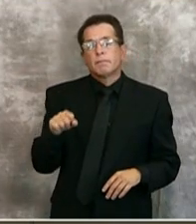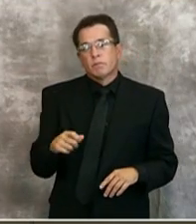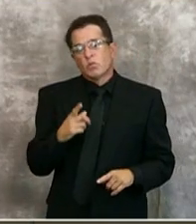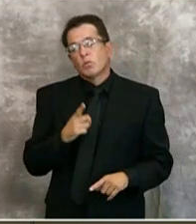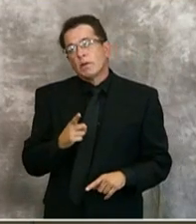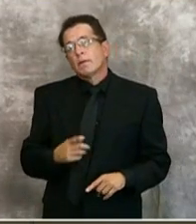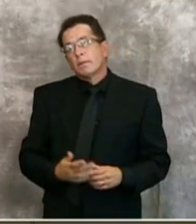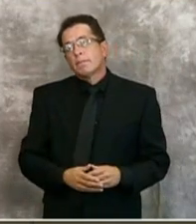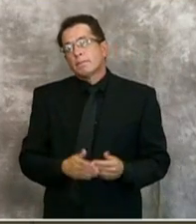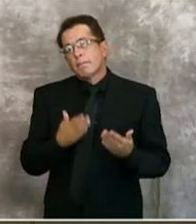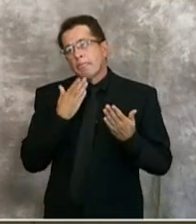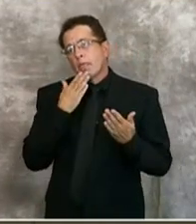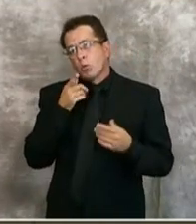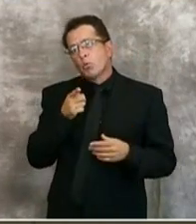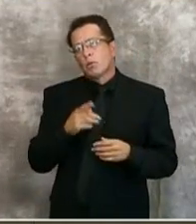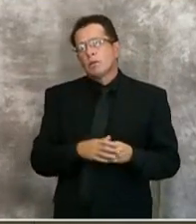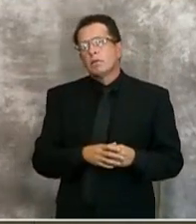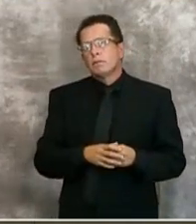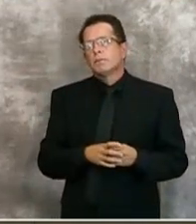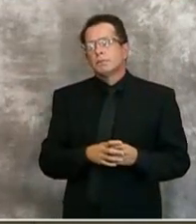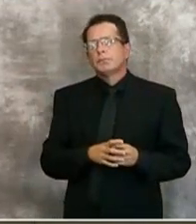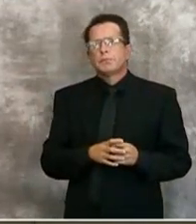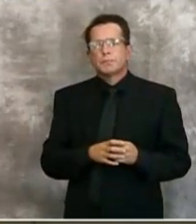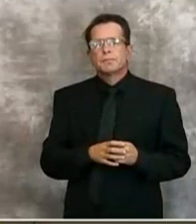Thank you. Mm-hmm.